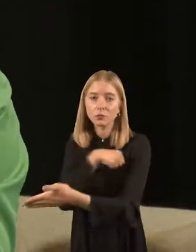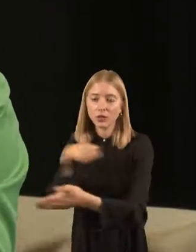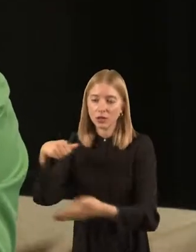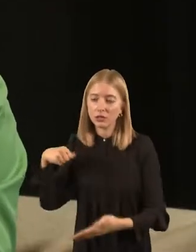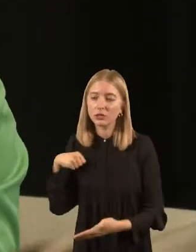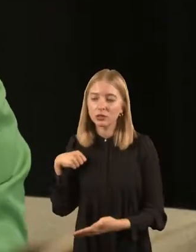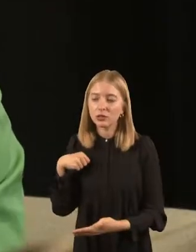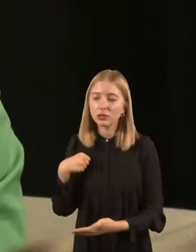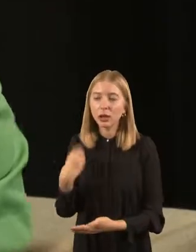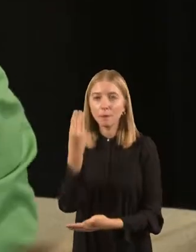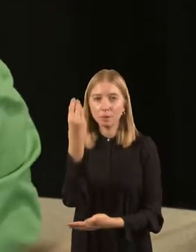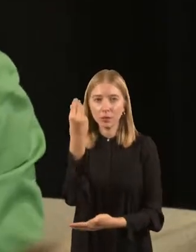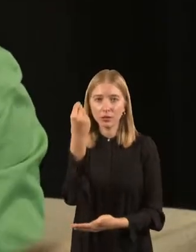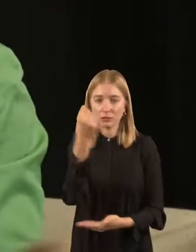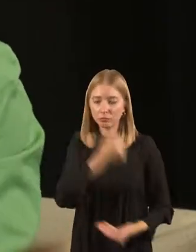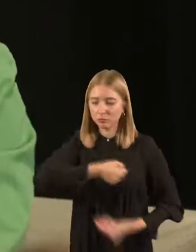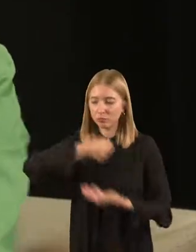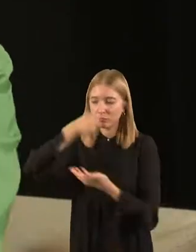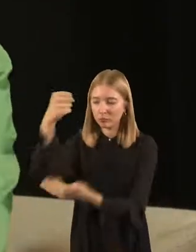the only answer is